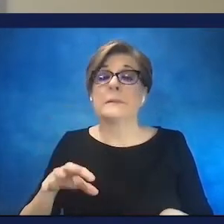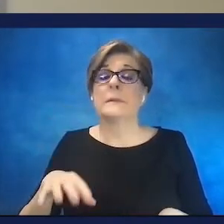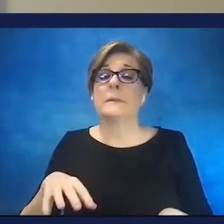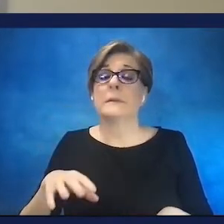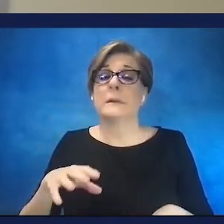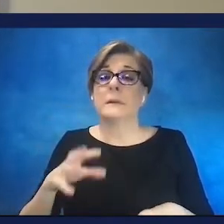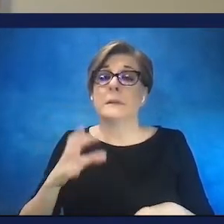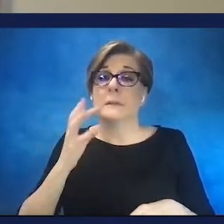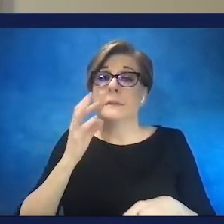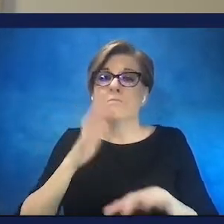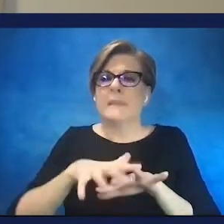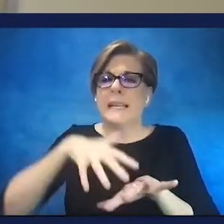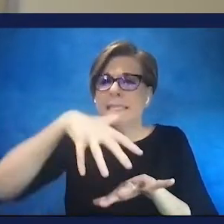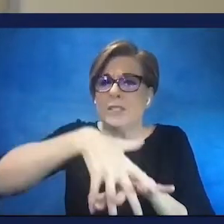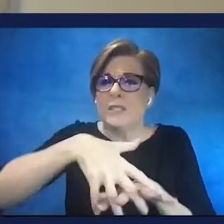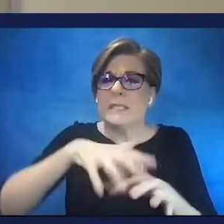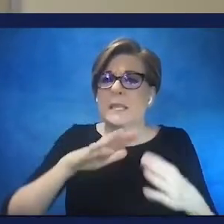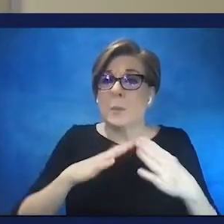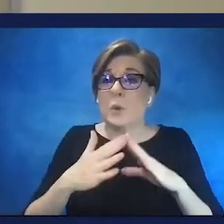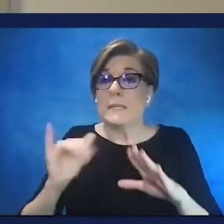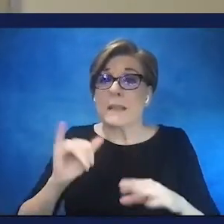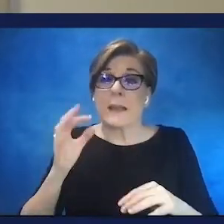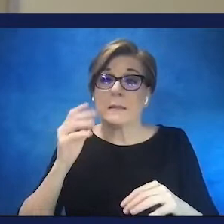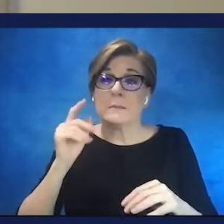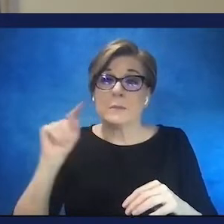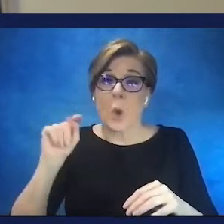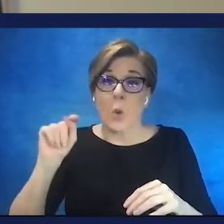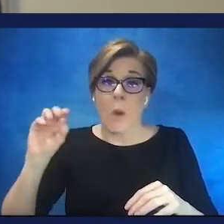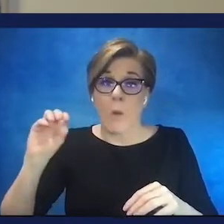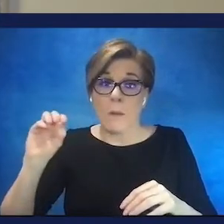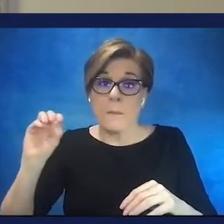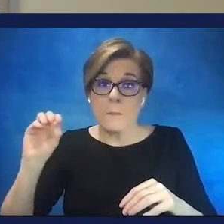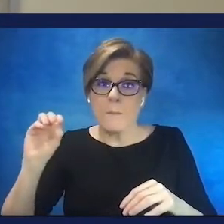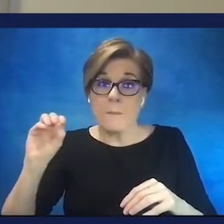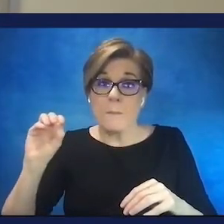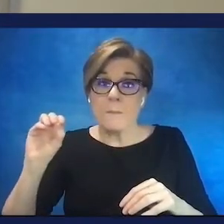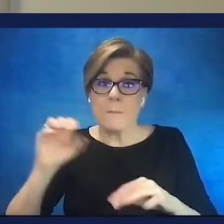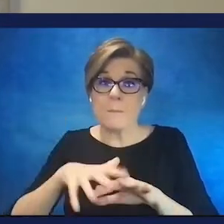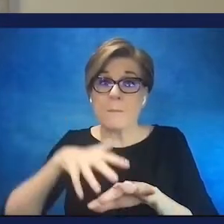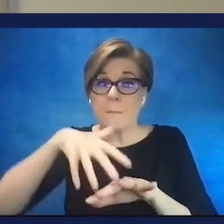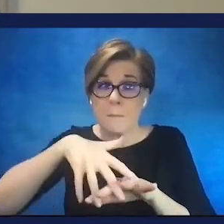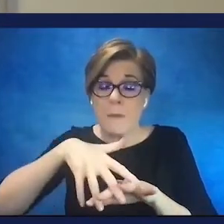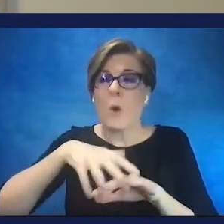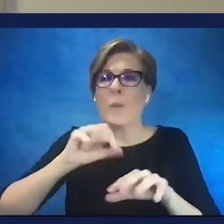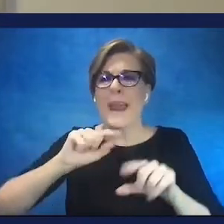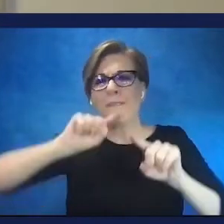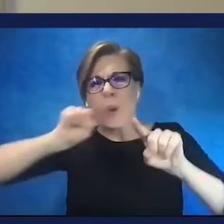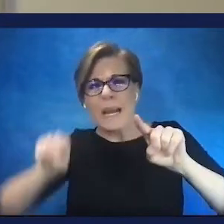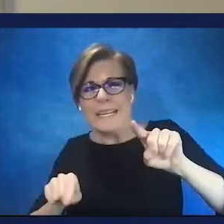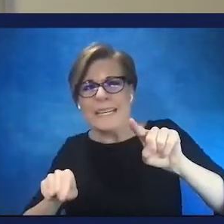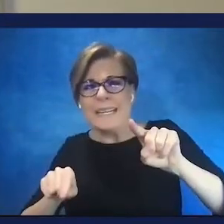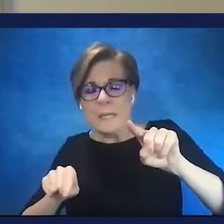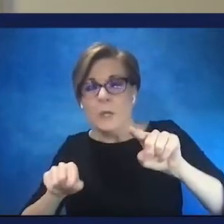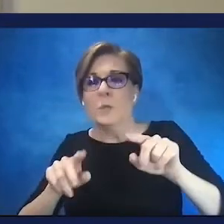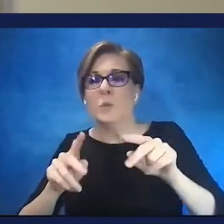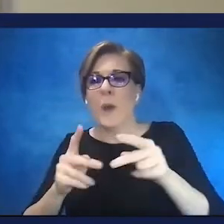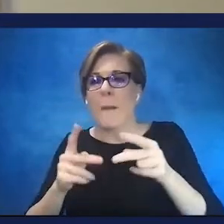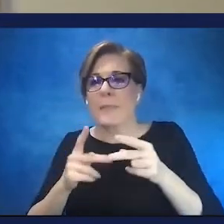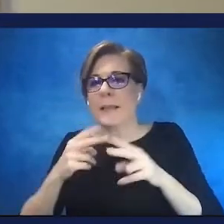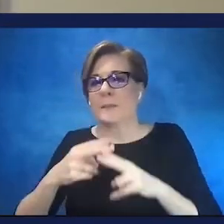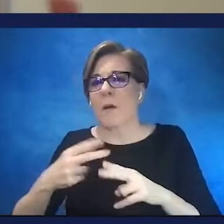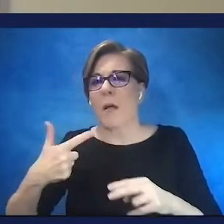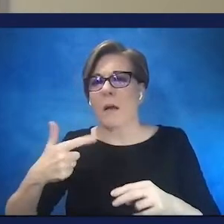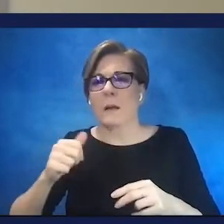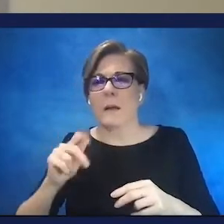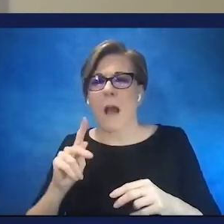as the Tohono O'odham Nation. So there is, for the Tohono O'odham Nation, we have to go down to a place called Gaka